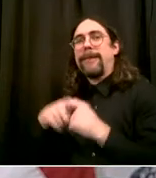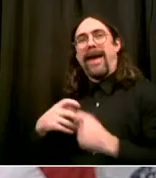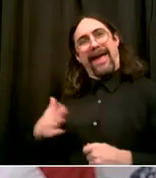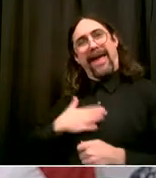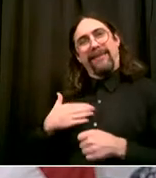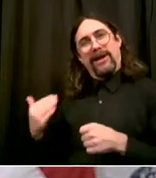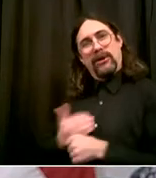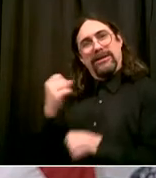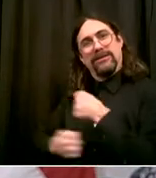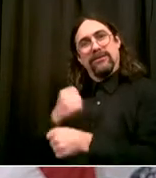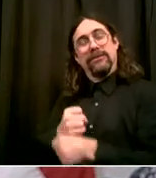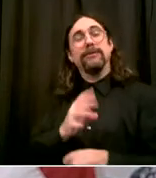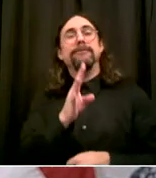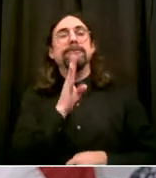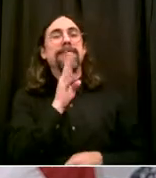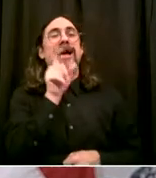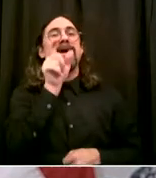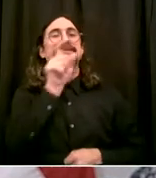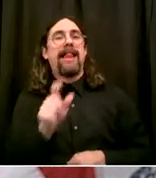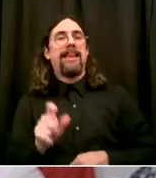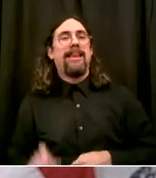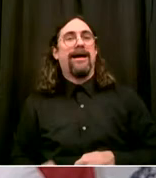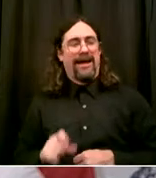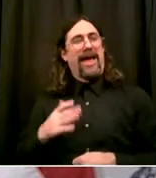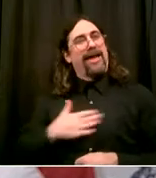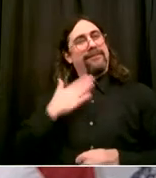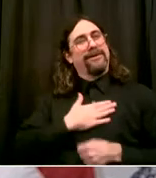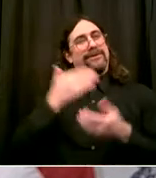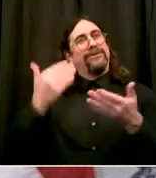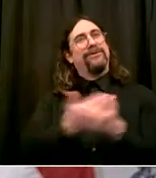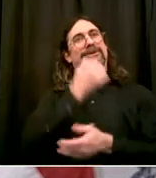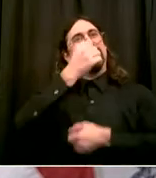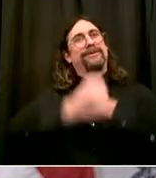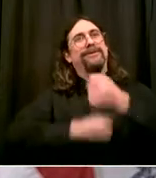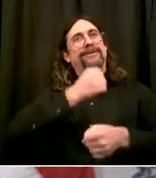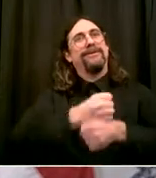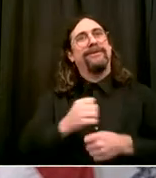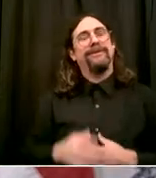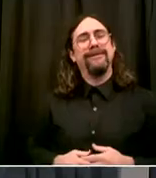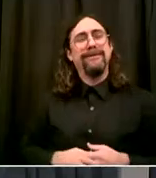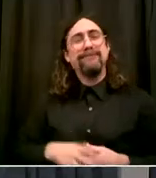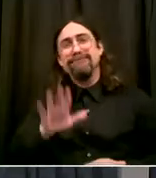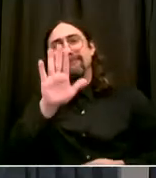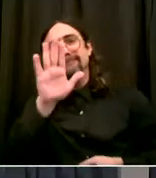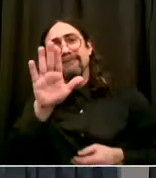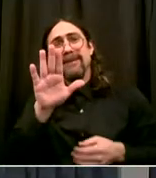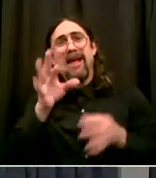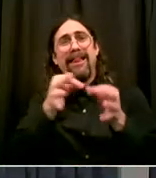it all says the same thing. We are turning the page and going someplace better. Thank you, everybody.